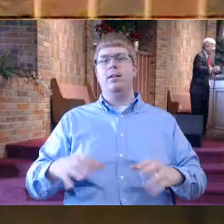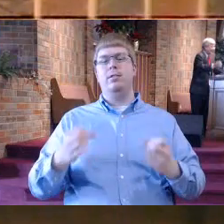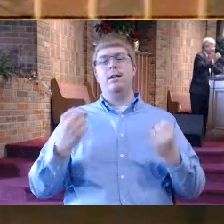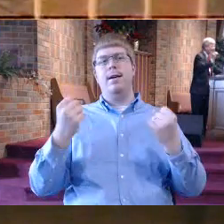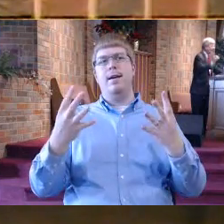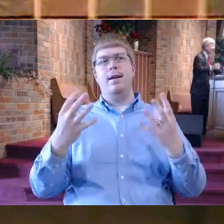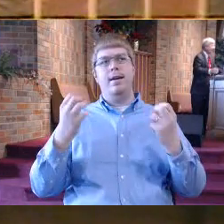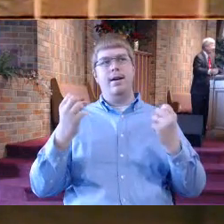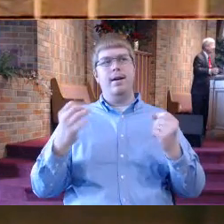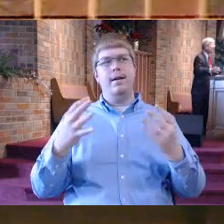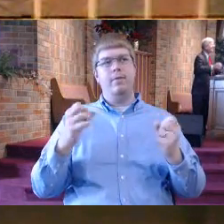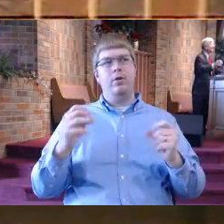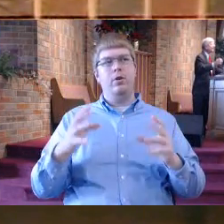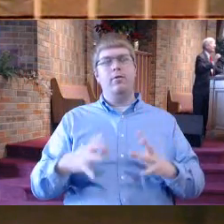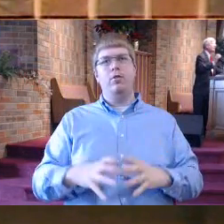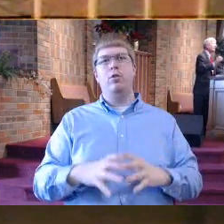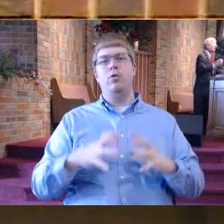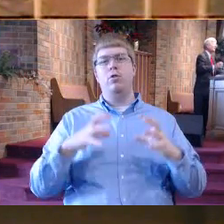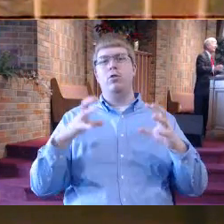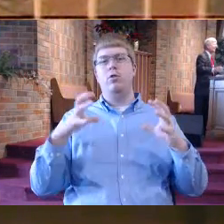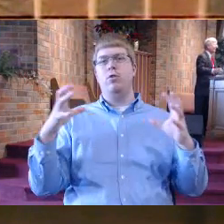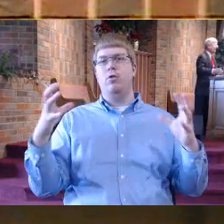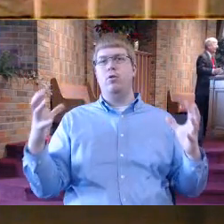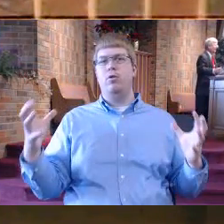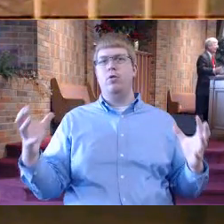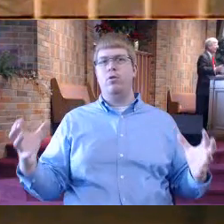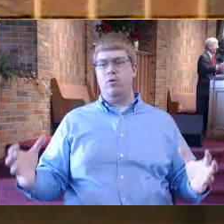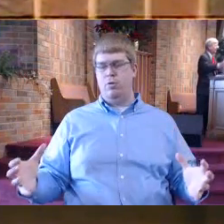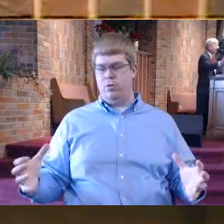blessings ever flow.